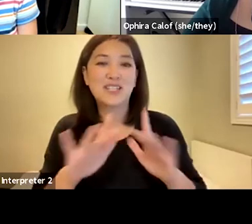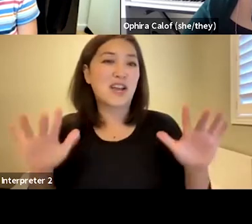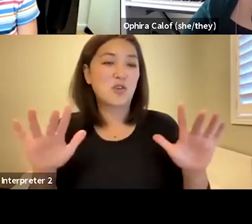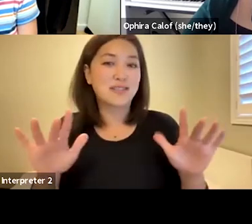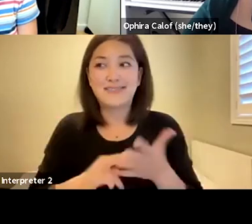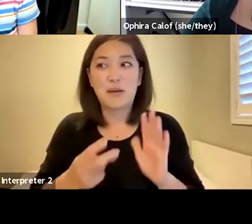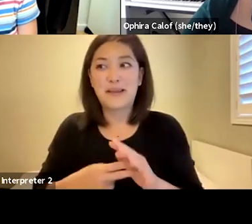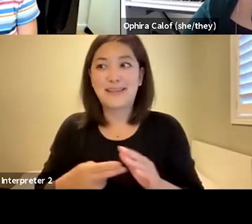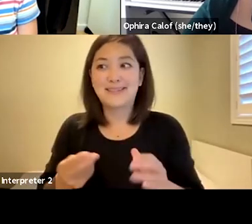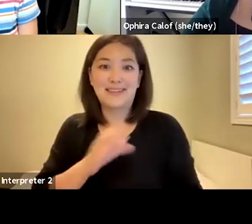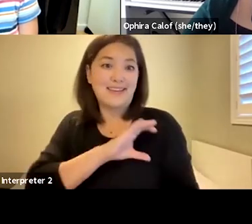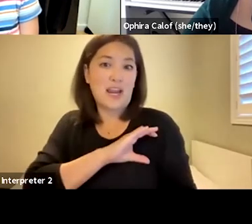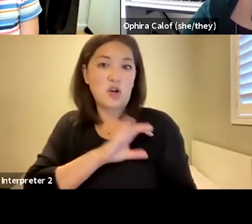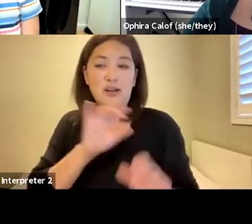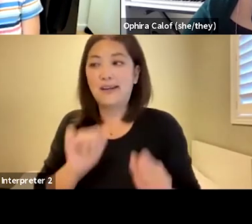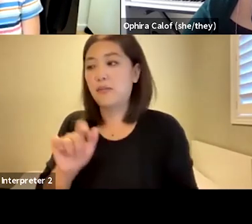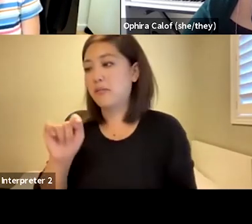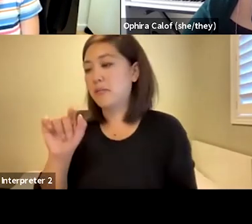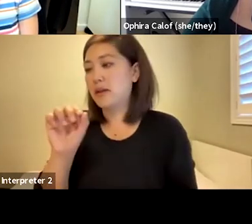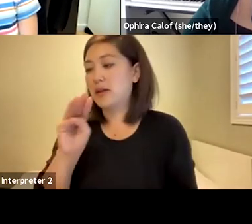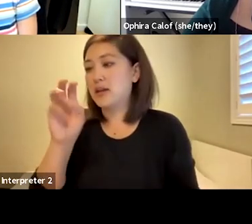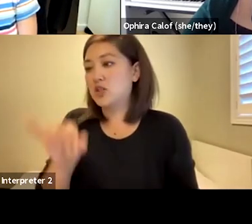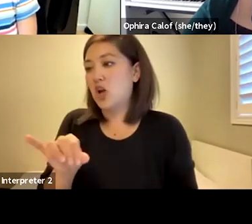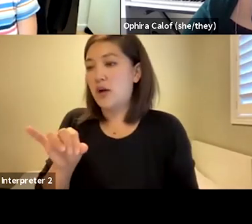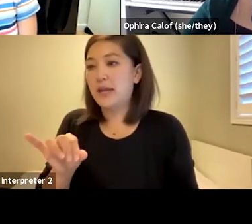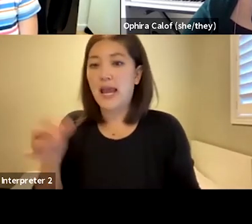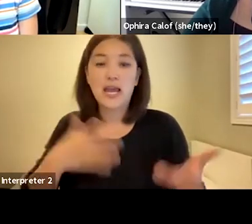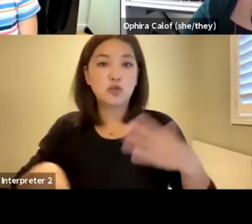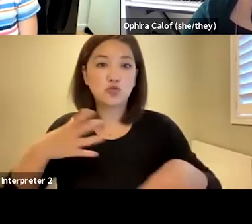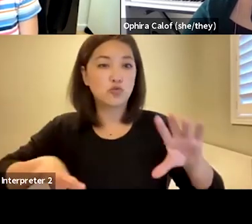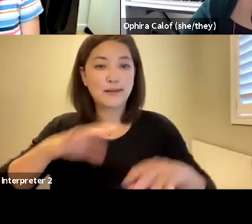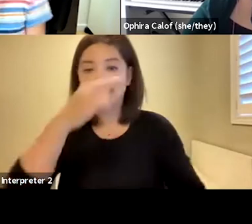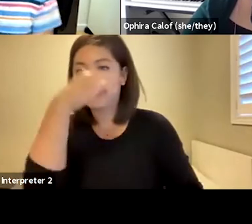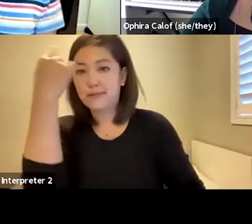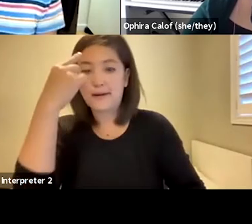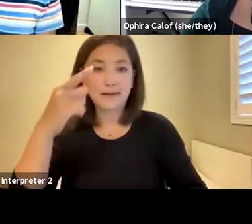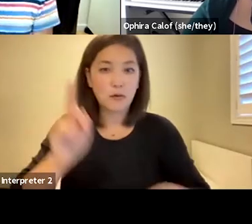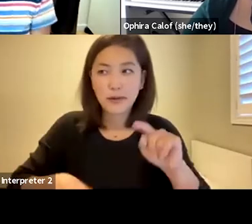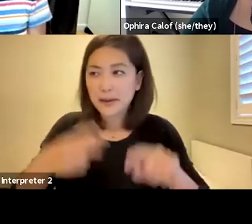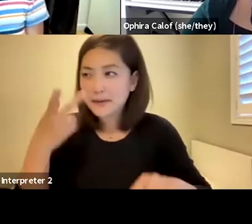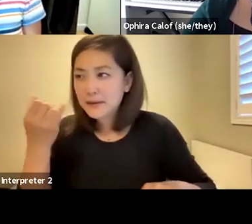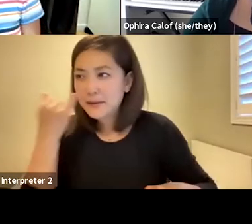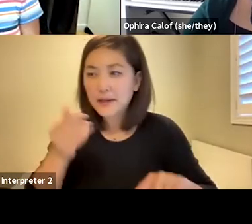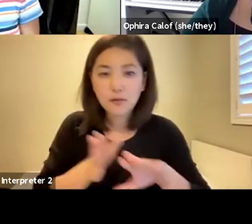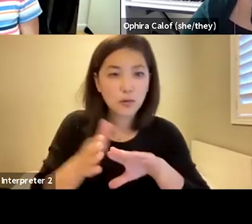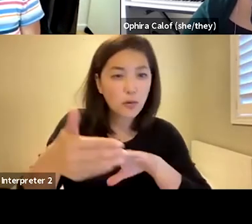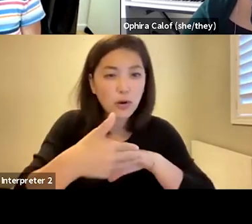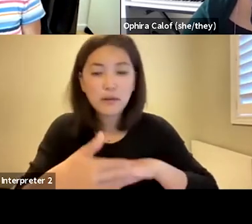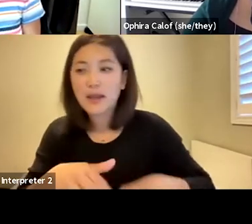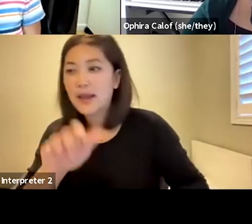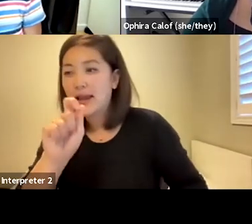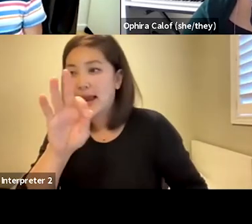characters. The character could be, let's say, Tommy, and it just says Black. You know, we don't really get to see whether they're Black Caribbean or African or